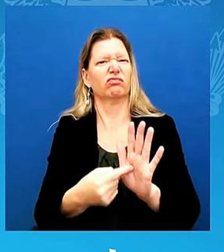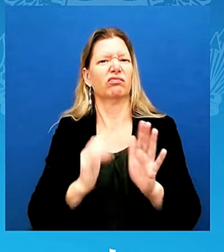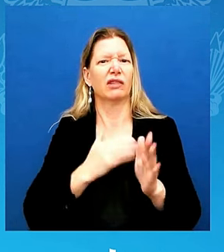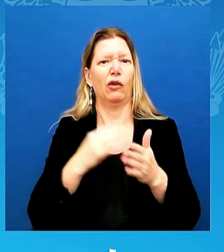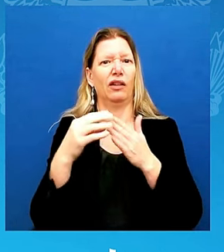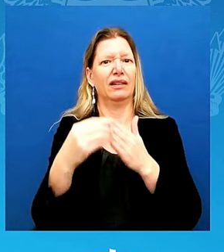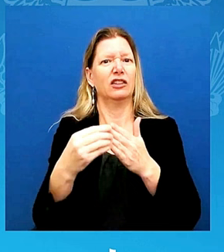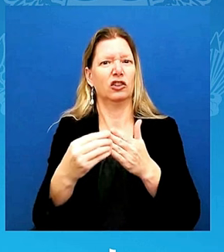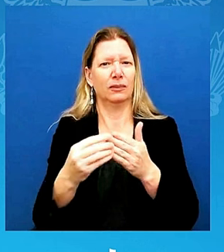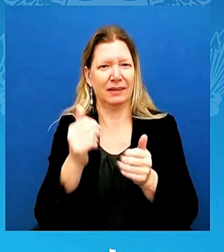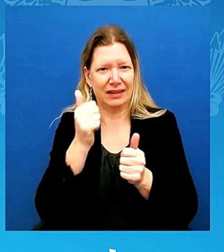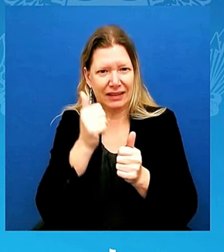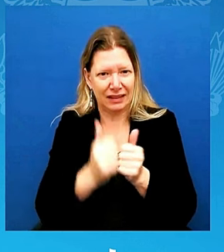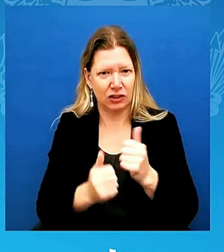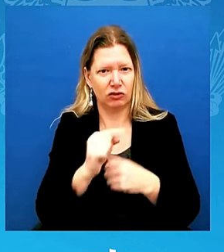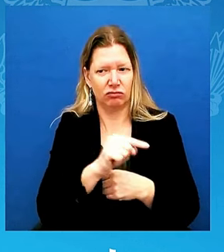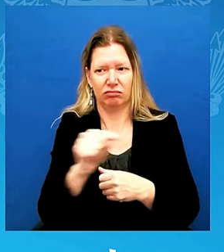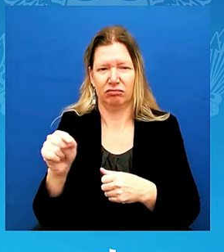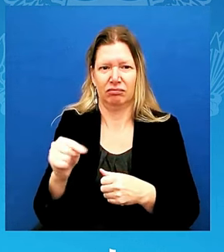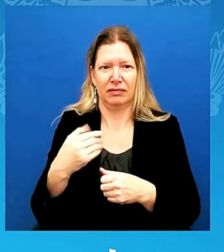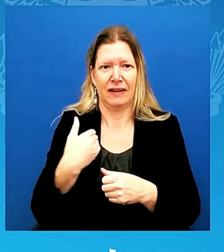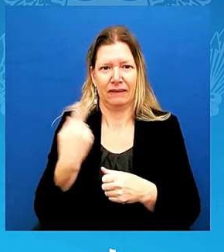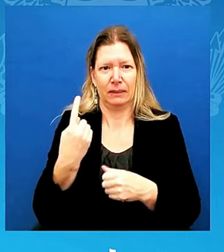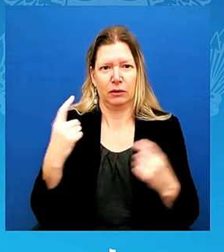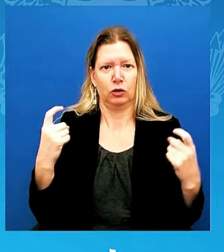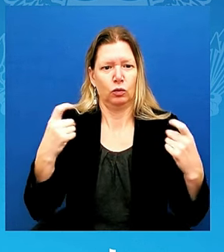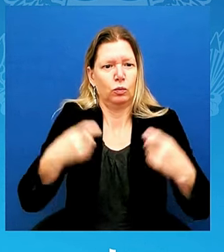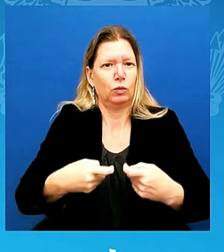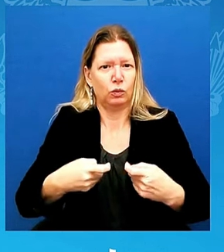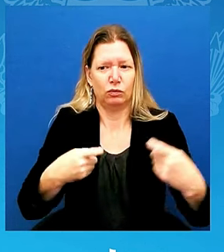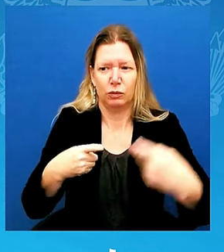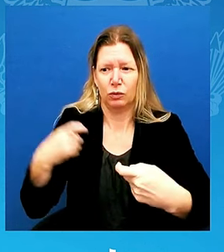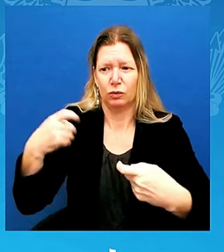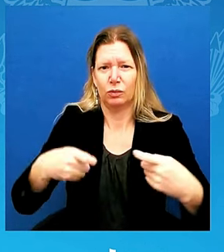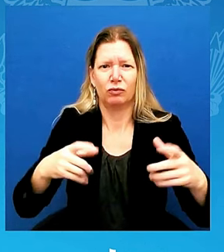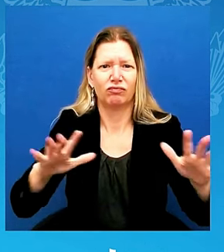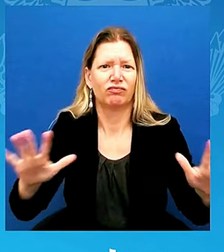up, knowing how we can make a difference. So